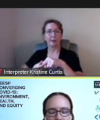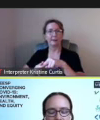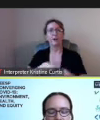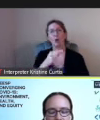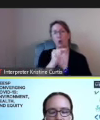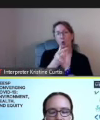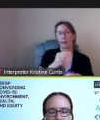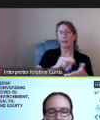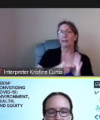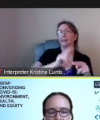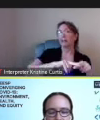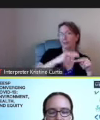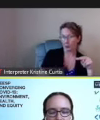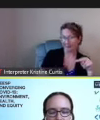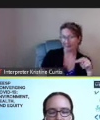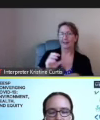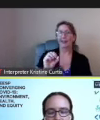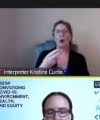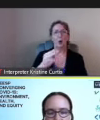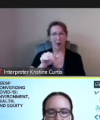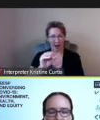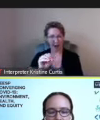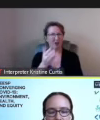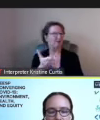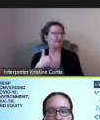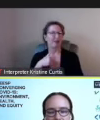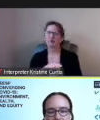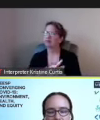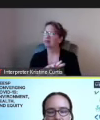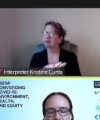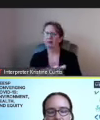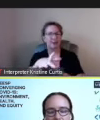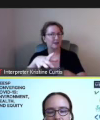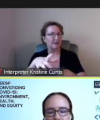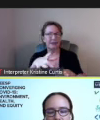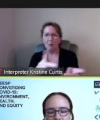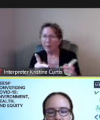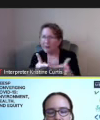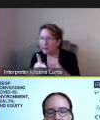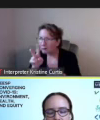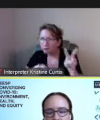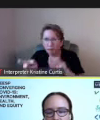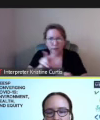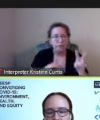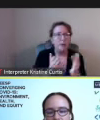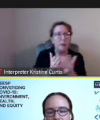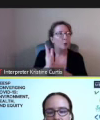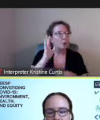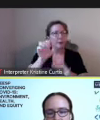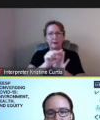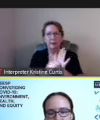CDC and EPA pilot site, and they have tons of places they're monitoring throughout the state. And a lot of websites just show